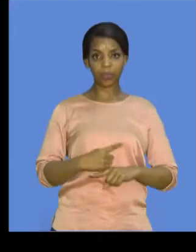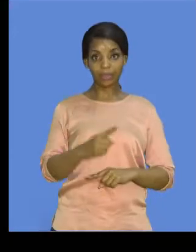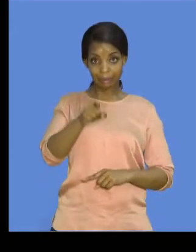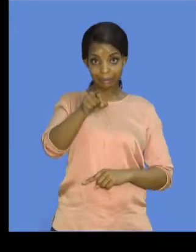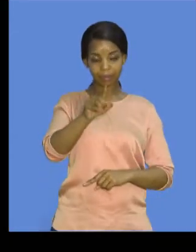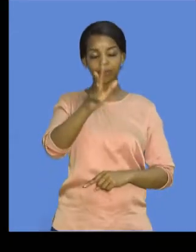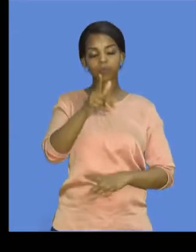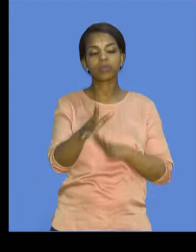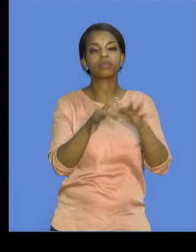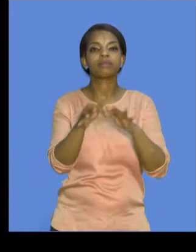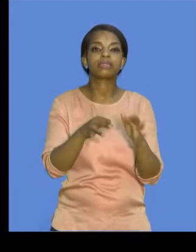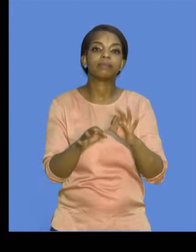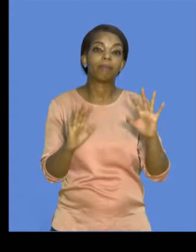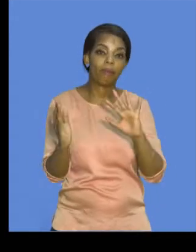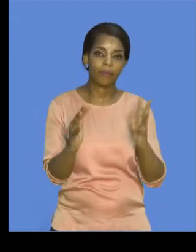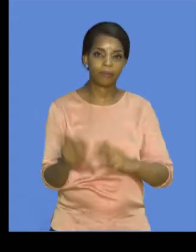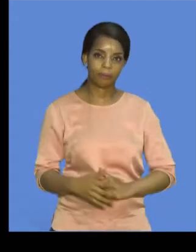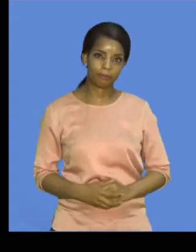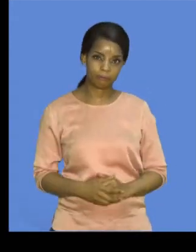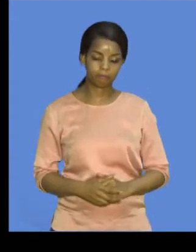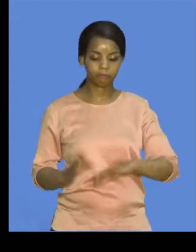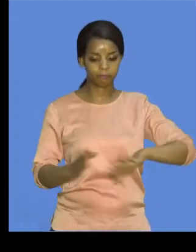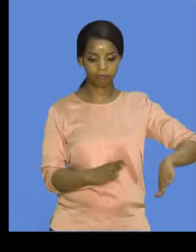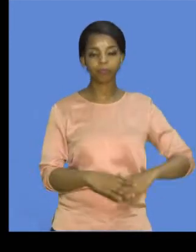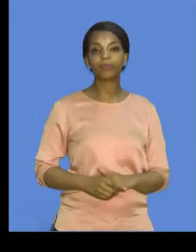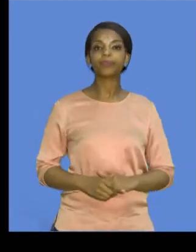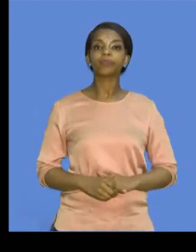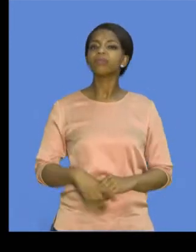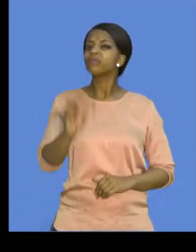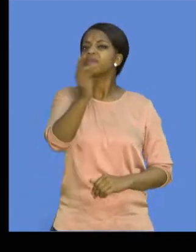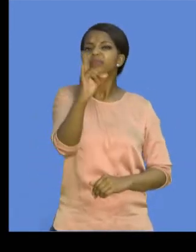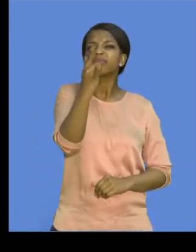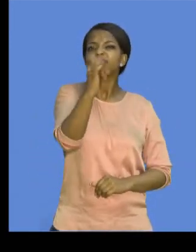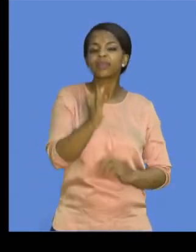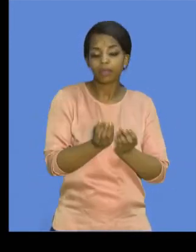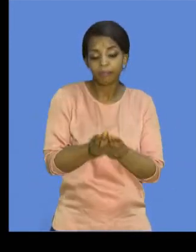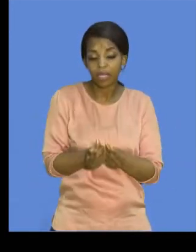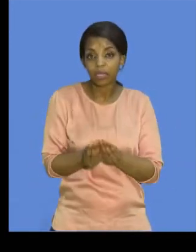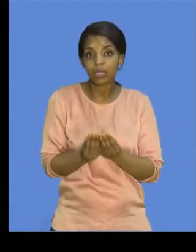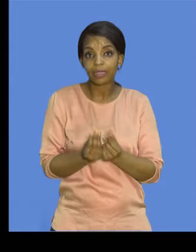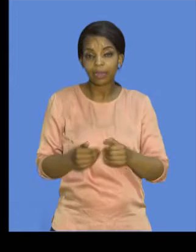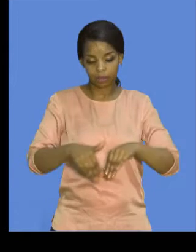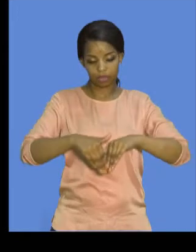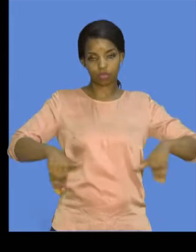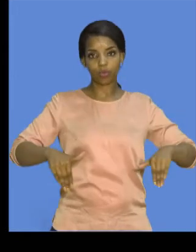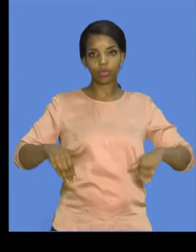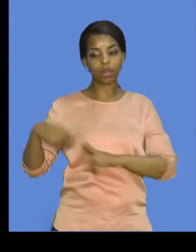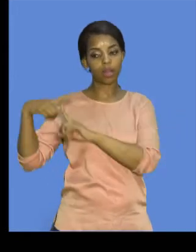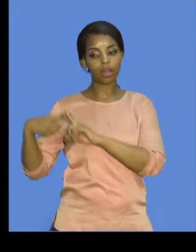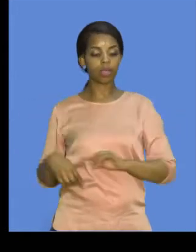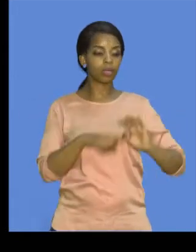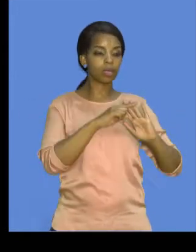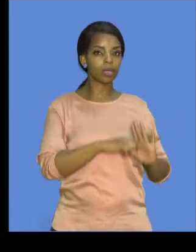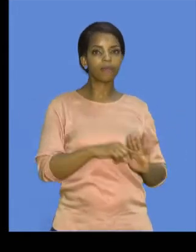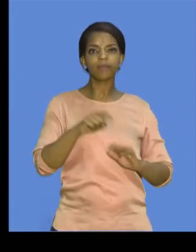right. Okay. Moving along, and then what if a material that's neutral gains electrons? What happens to